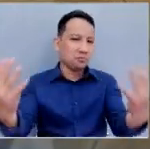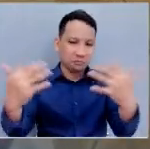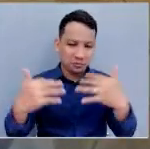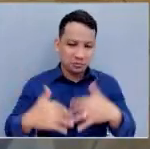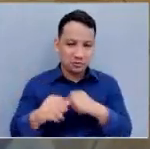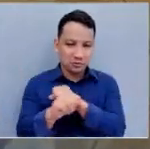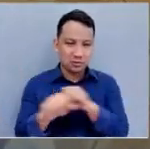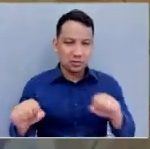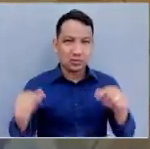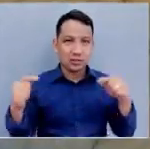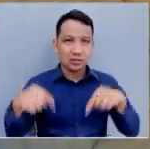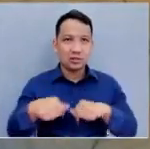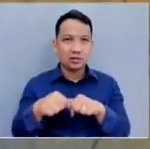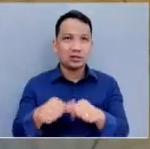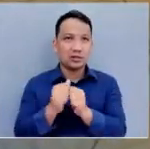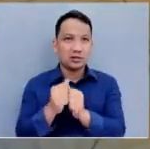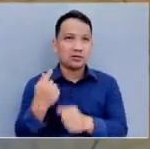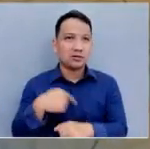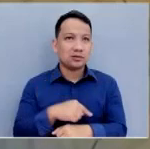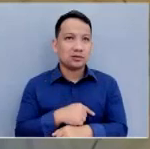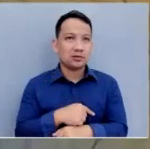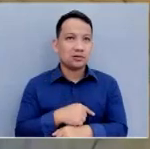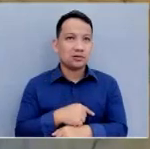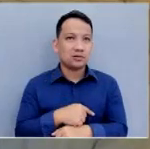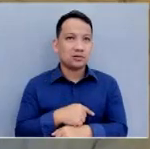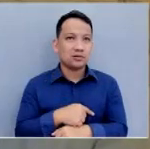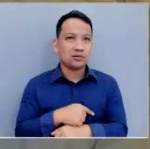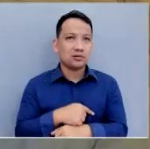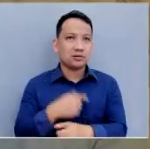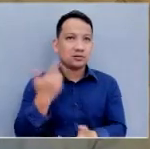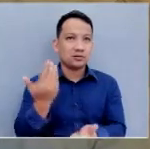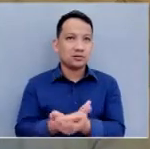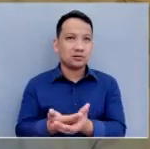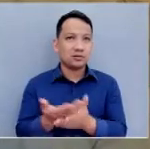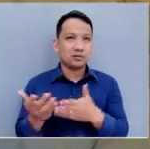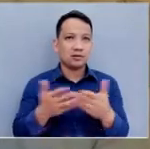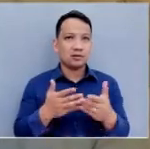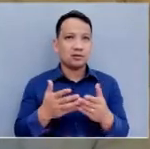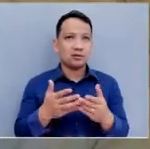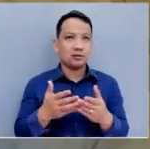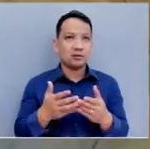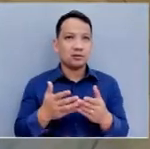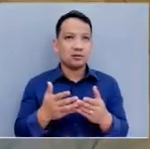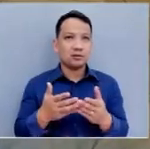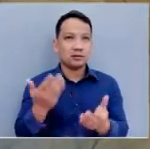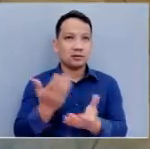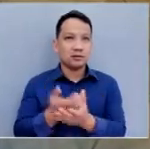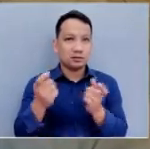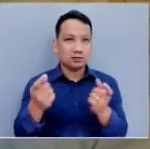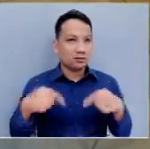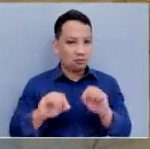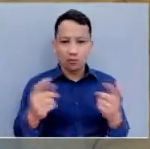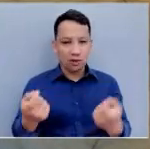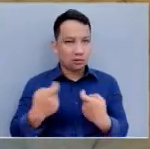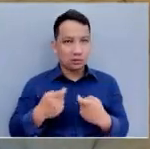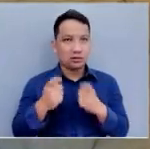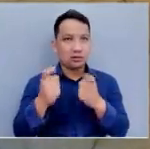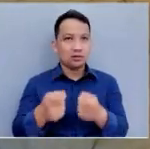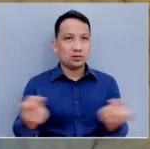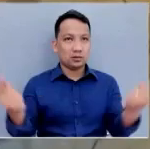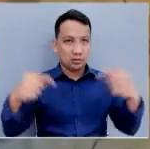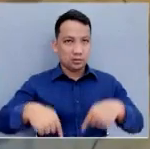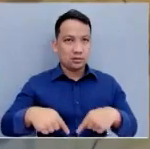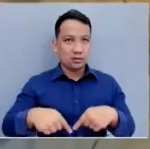were able to push through with everything. The fact that you guys went here, we don't need any gifts. That itself is a gift. You're all here, you're